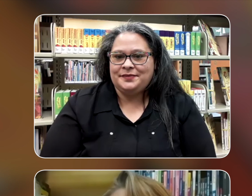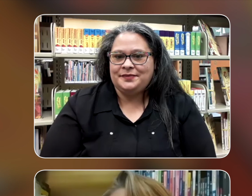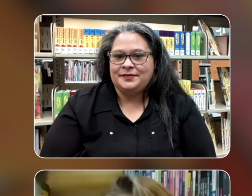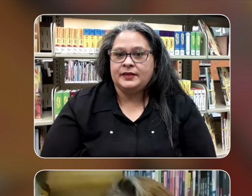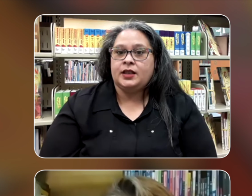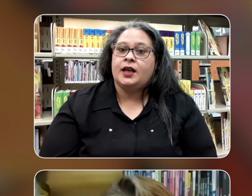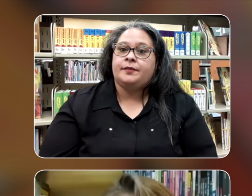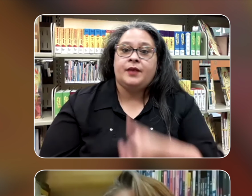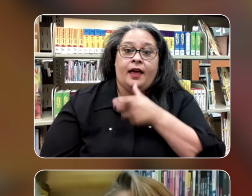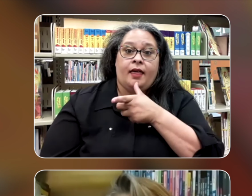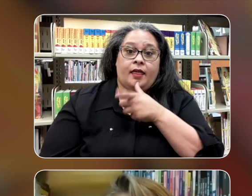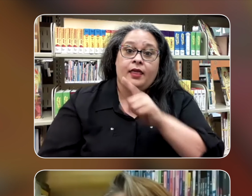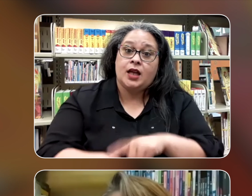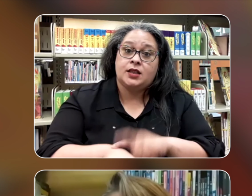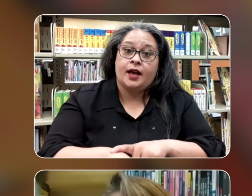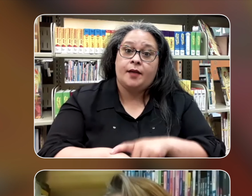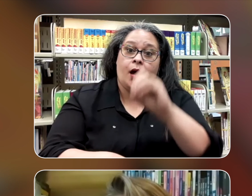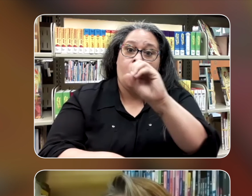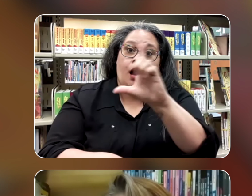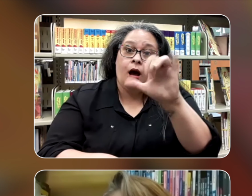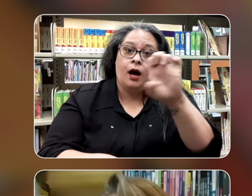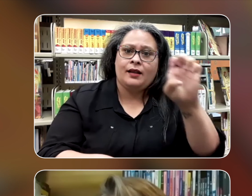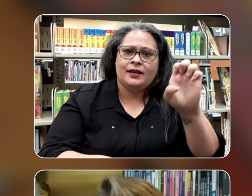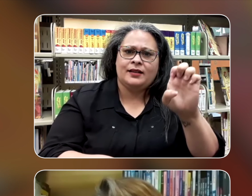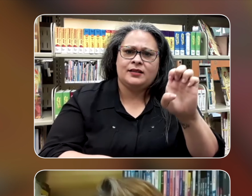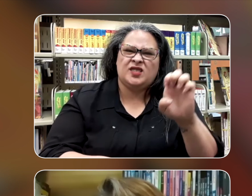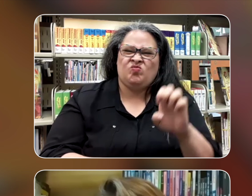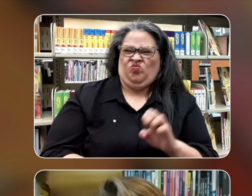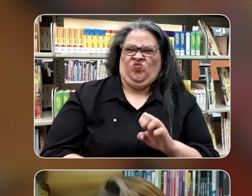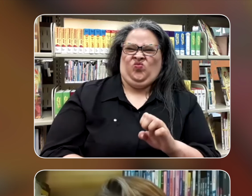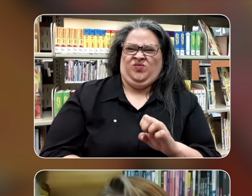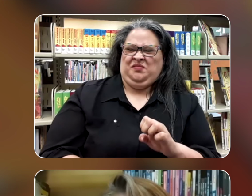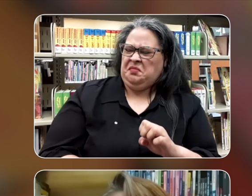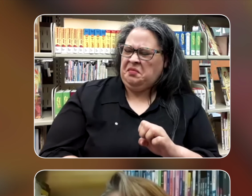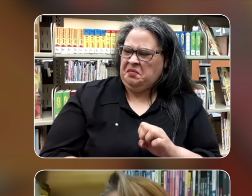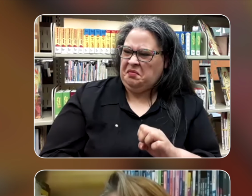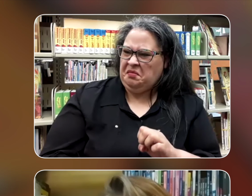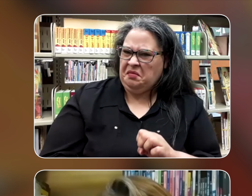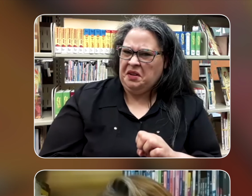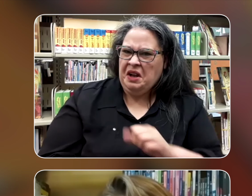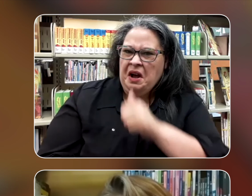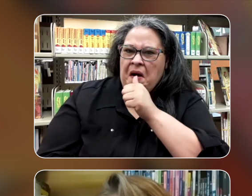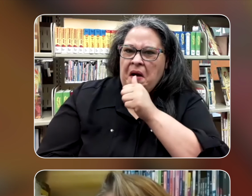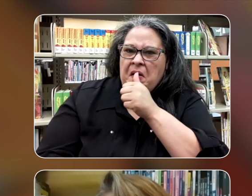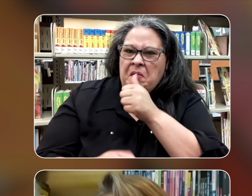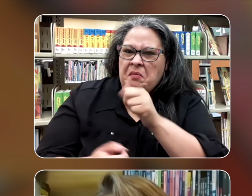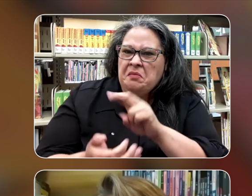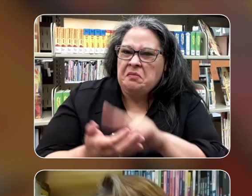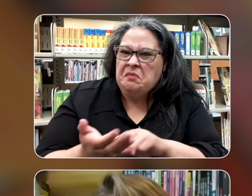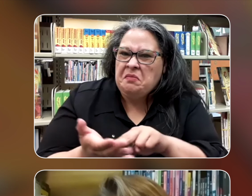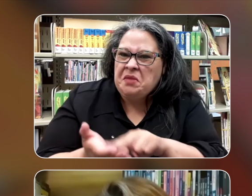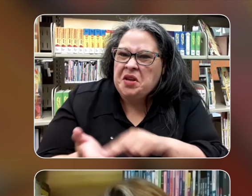At lunch, Ollie walks over to me and scrunches his nose. ¿A peanut butter and